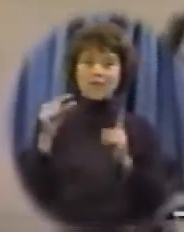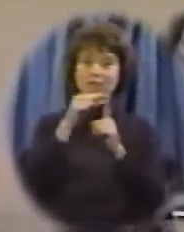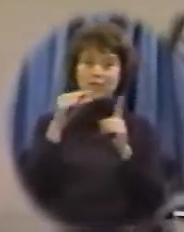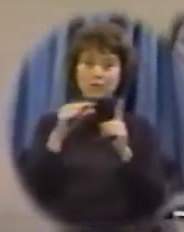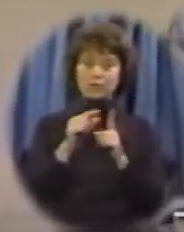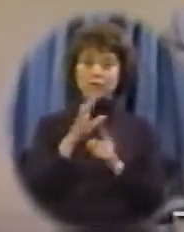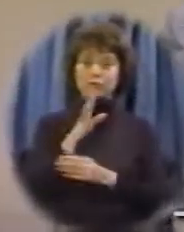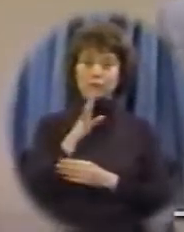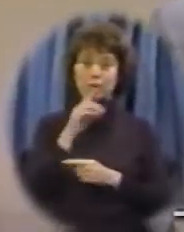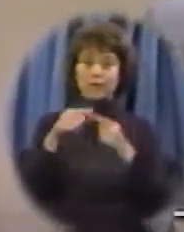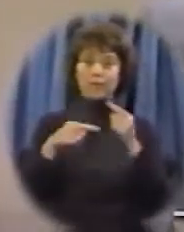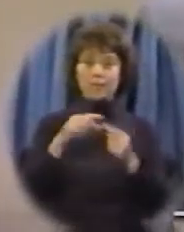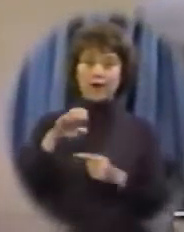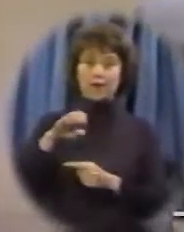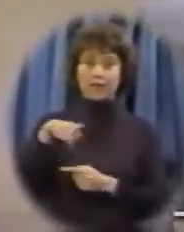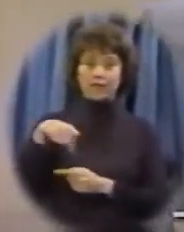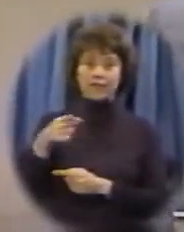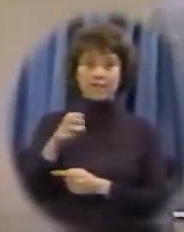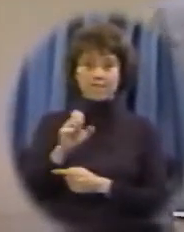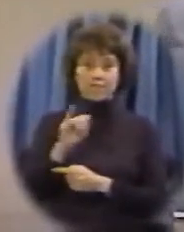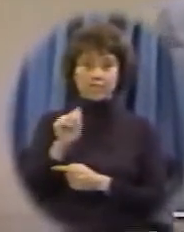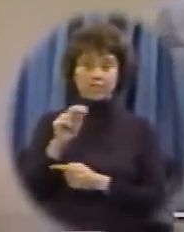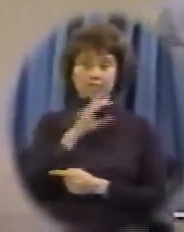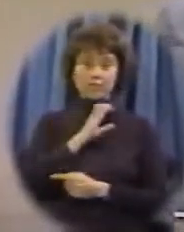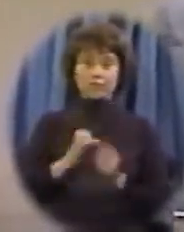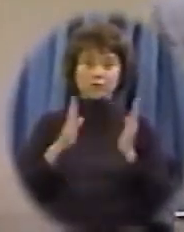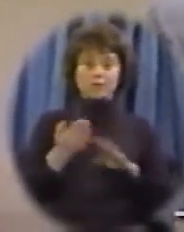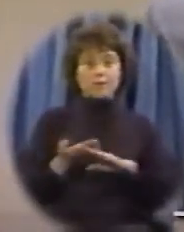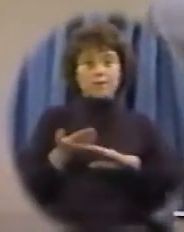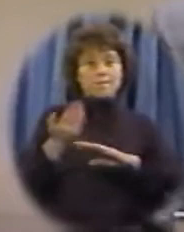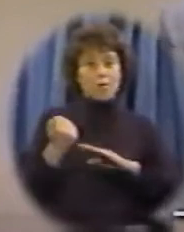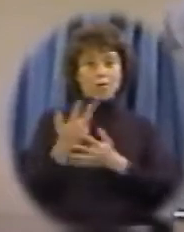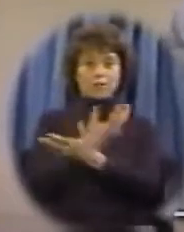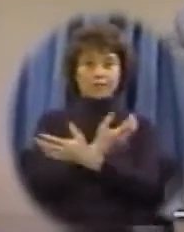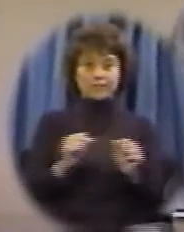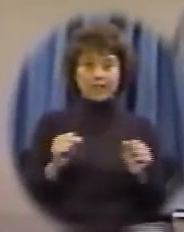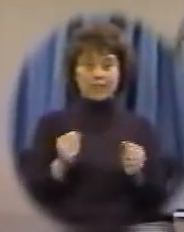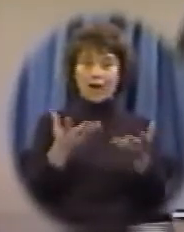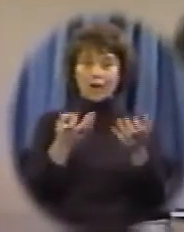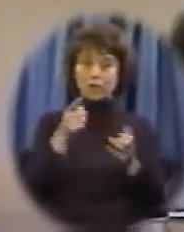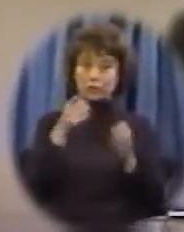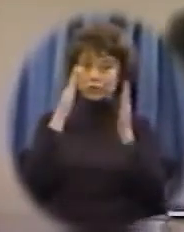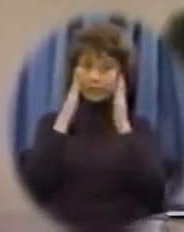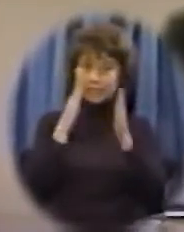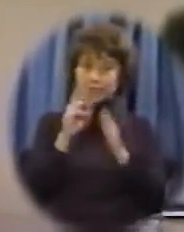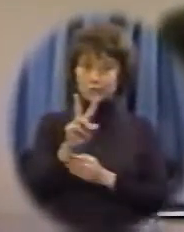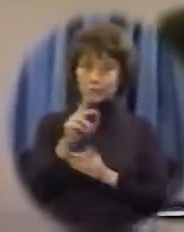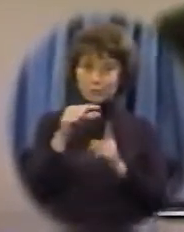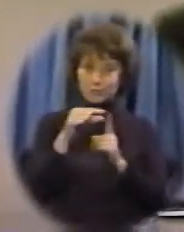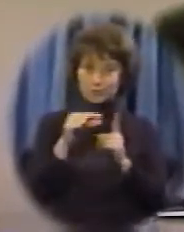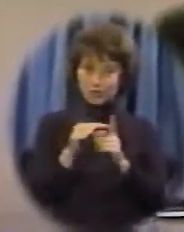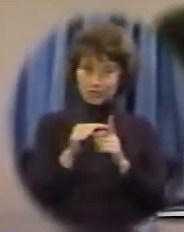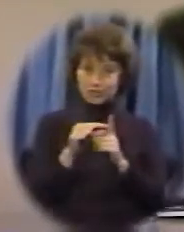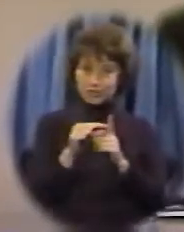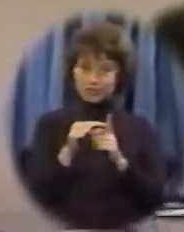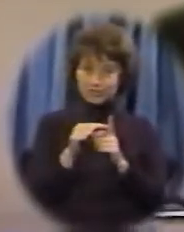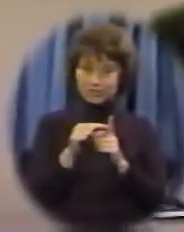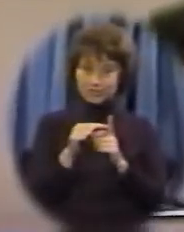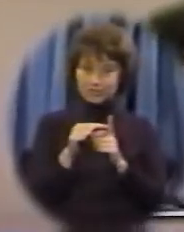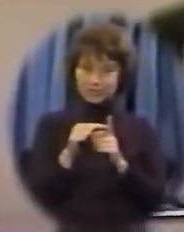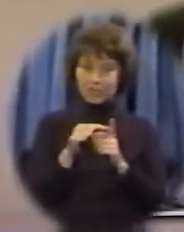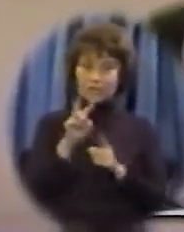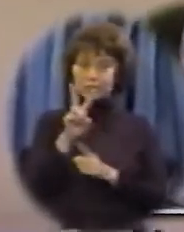saved. I want to call your attention today to just two little words that come to us out of the dark background of this picture.